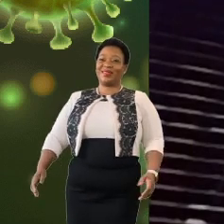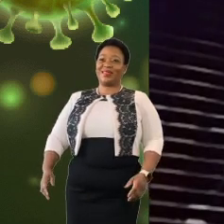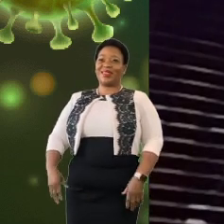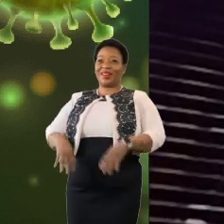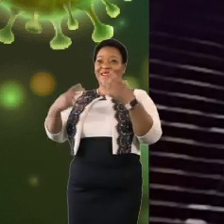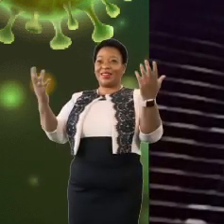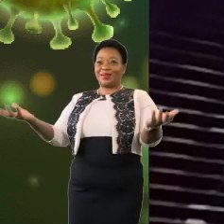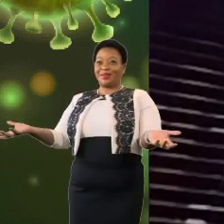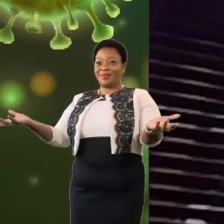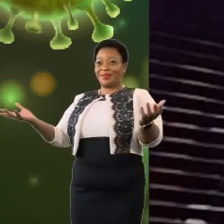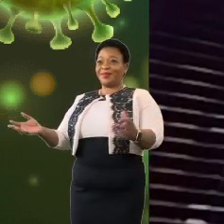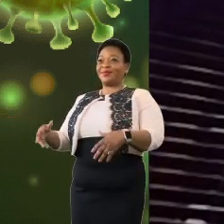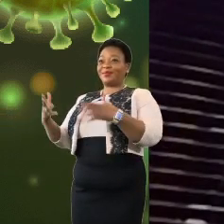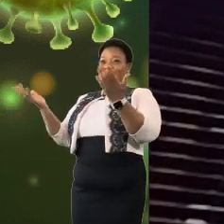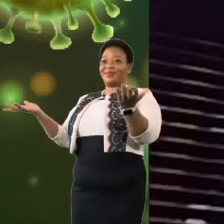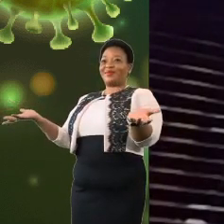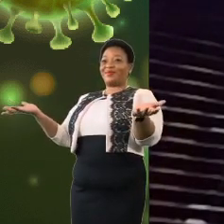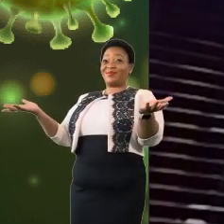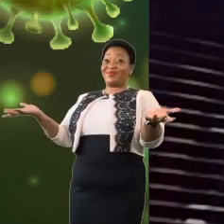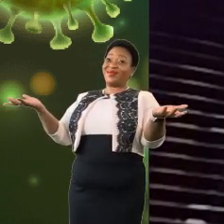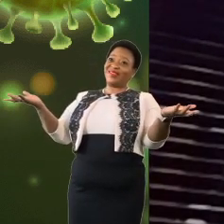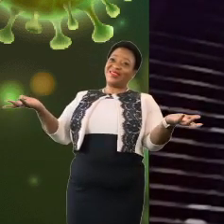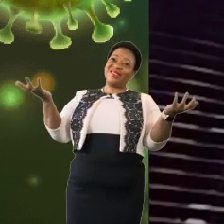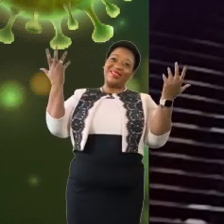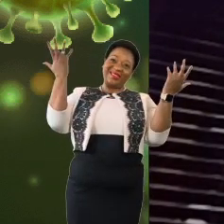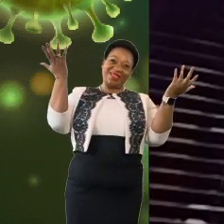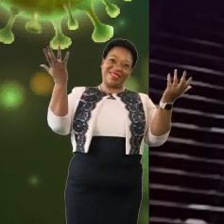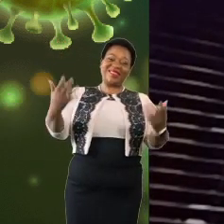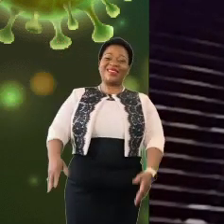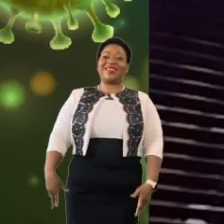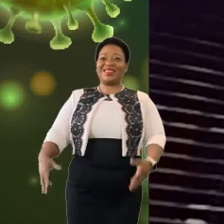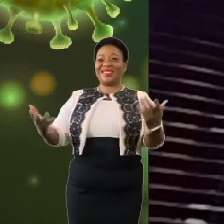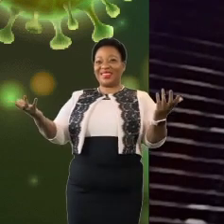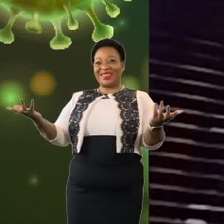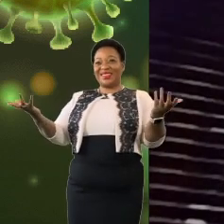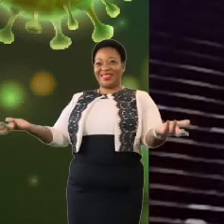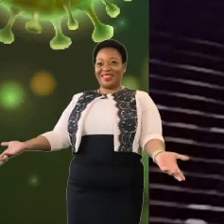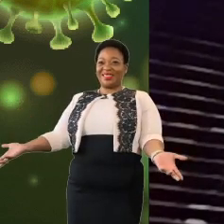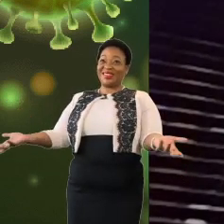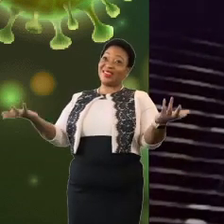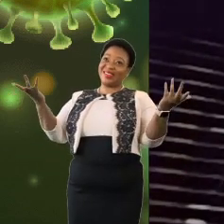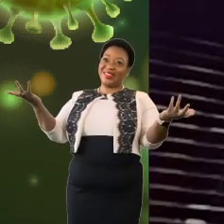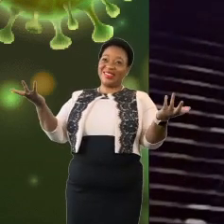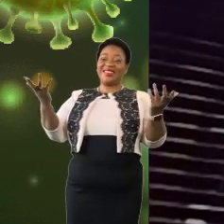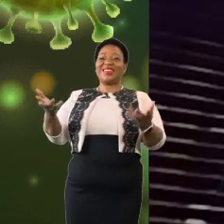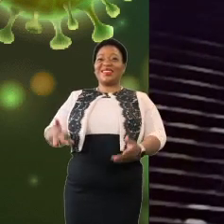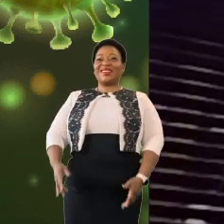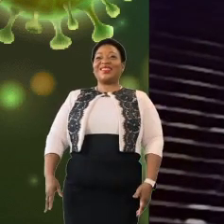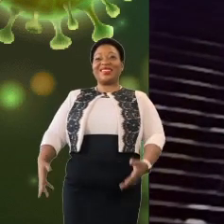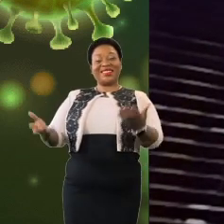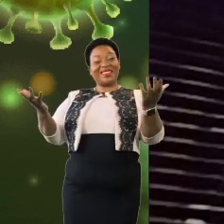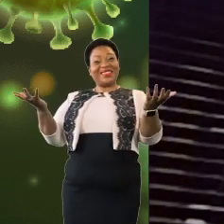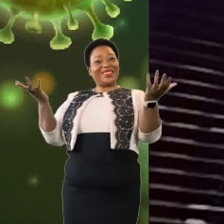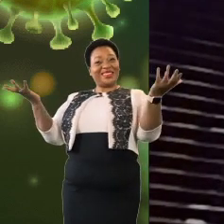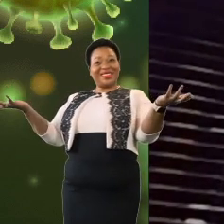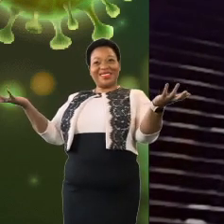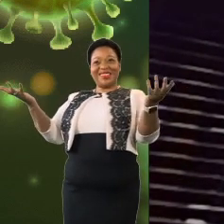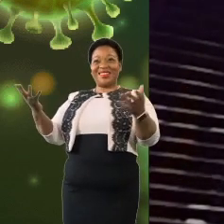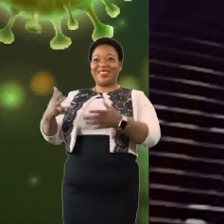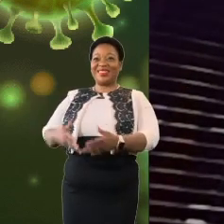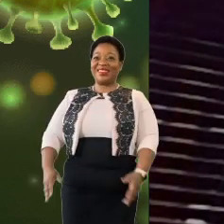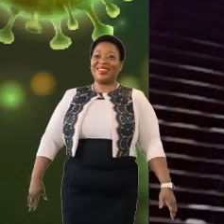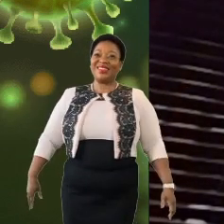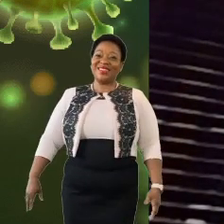from organized business, organized labor, civil